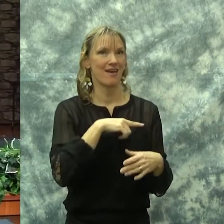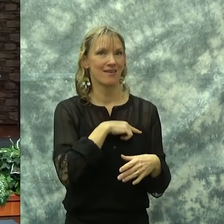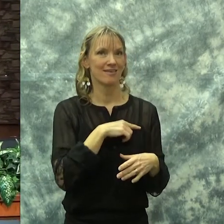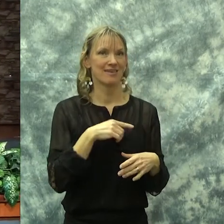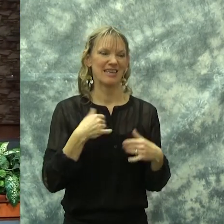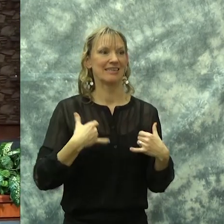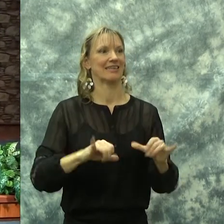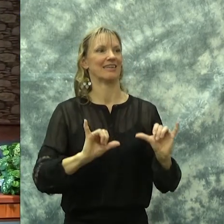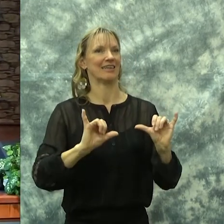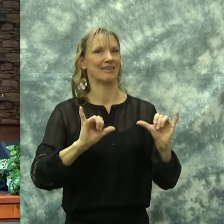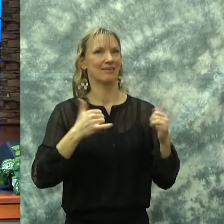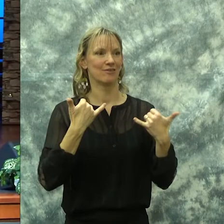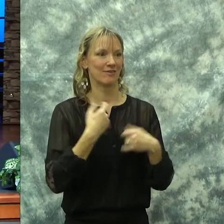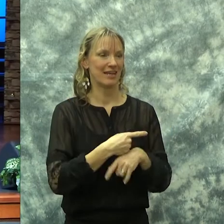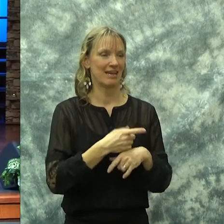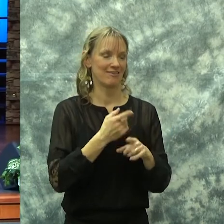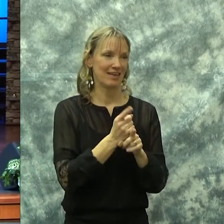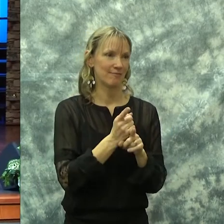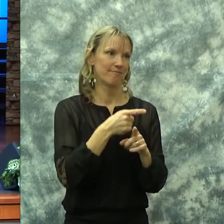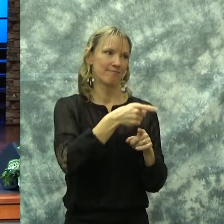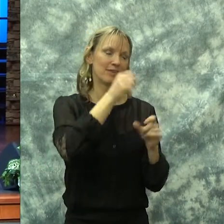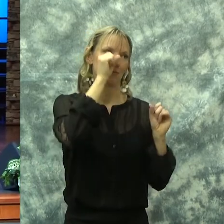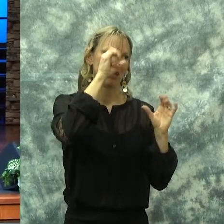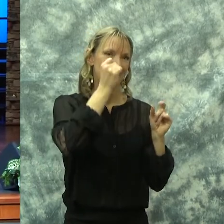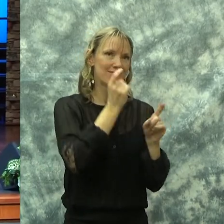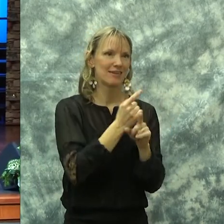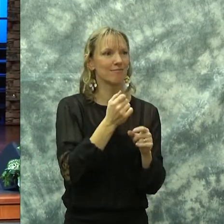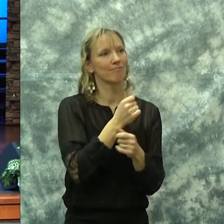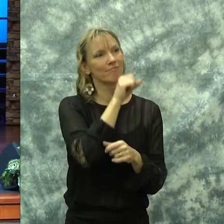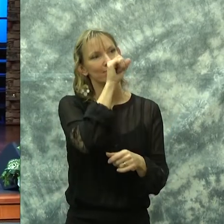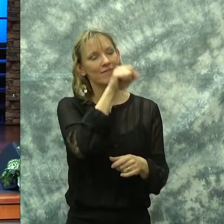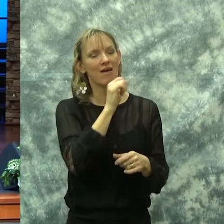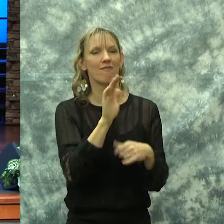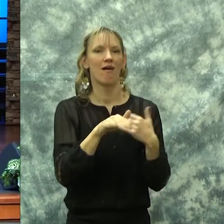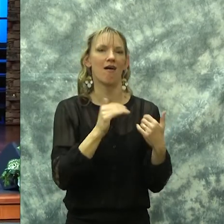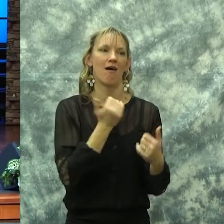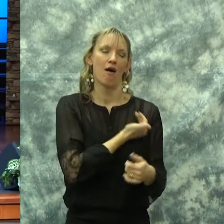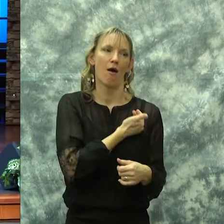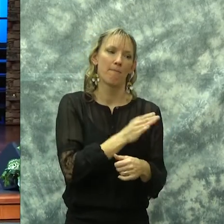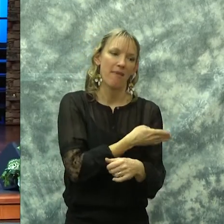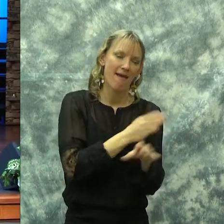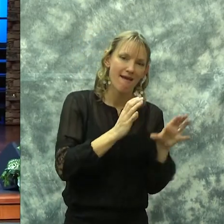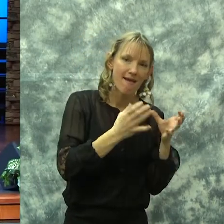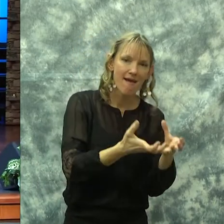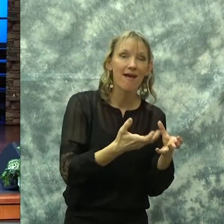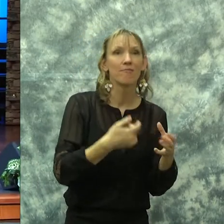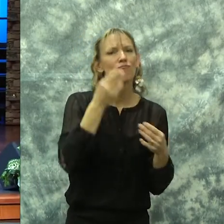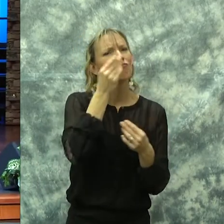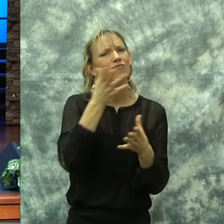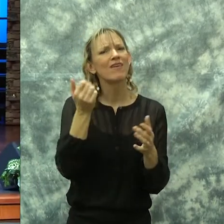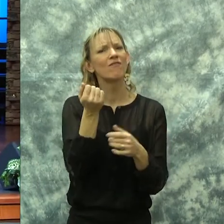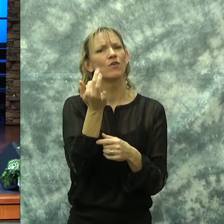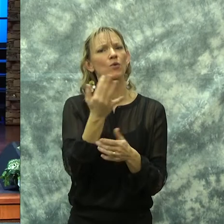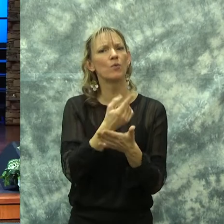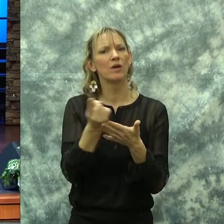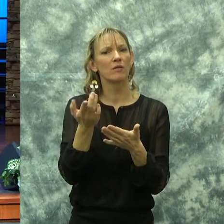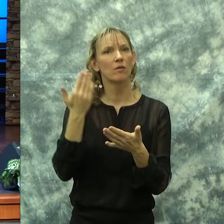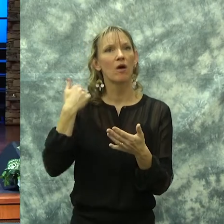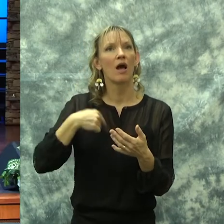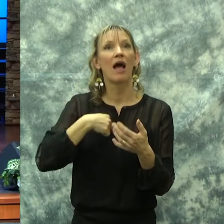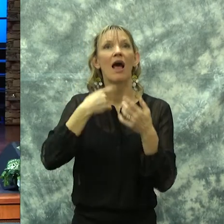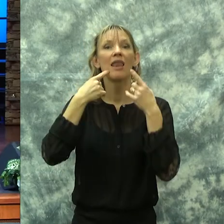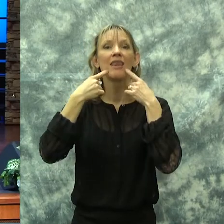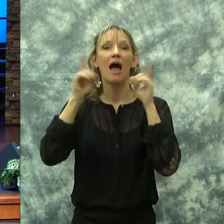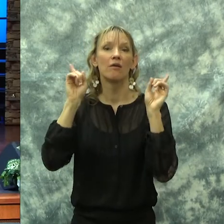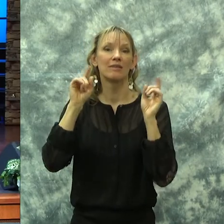given us, and still give us today. Isn't he amazing? Yeah. We love that guy. We love our whole band. We love you. You know, a couple weeks ago, we announced